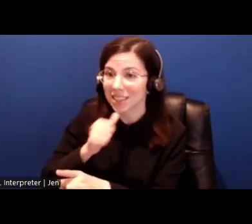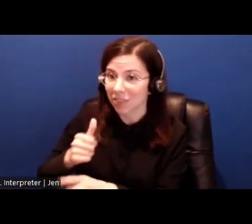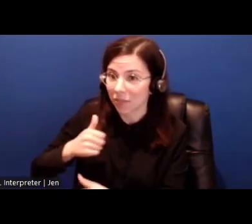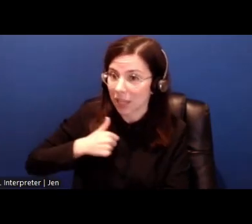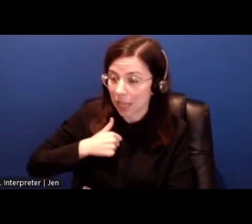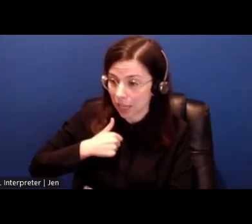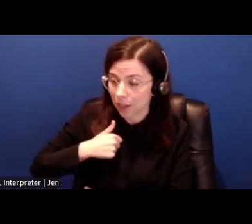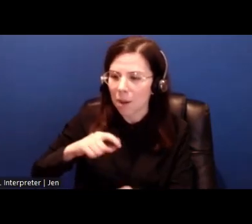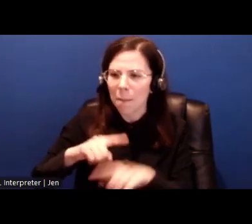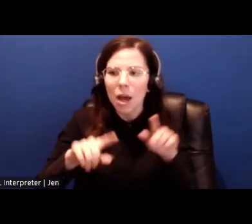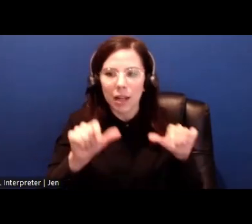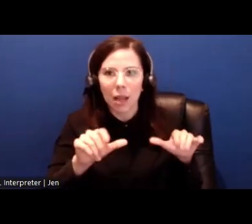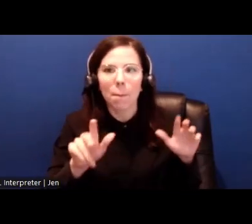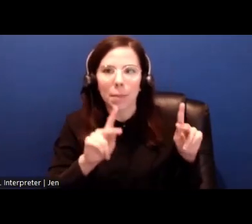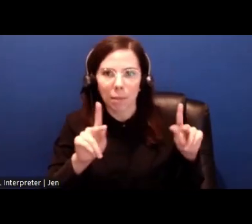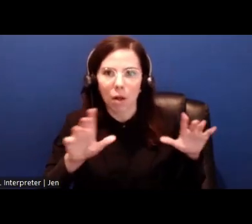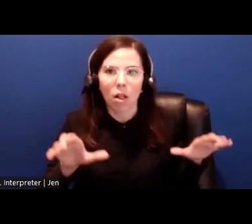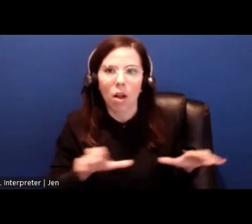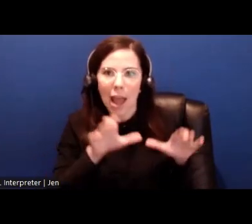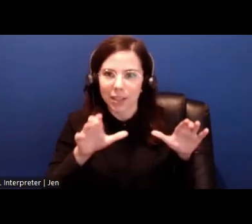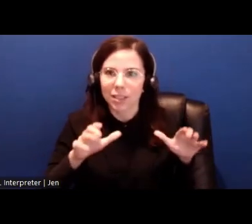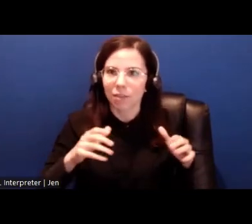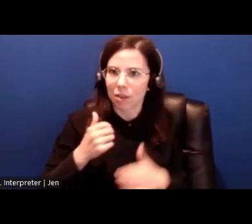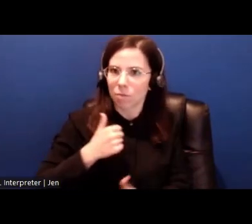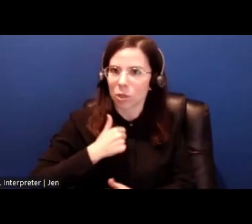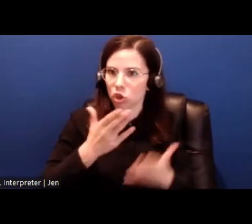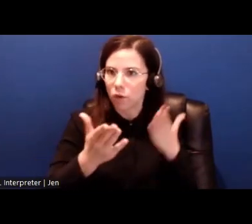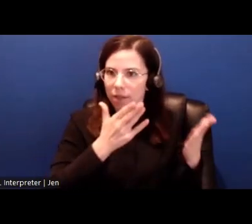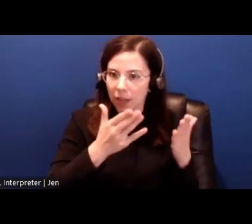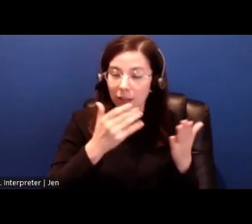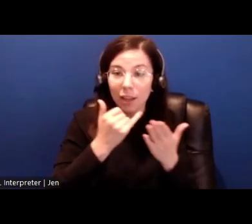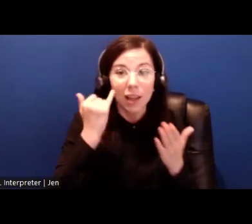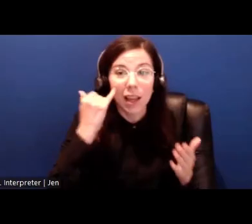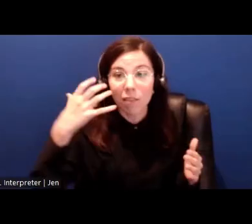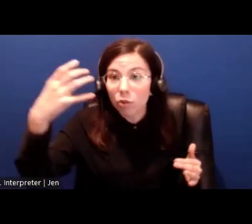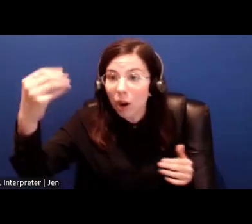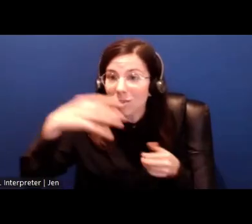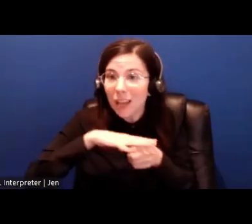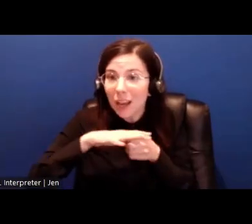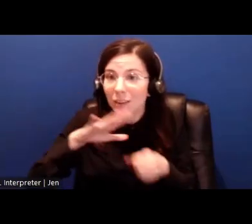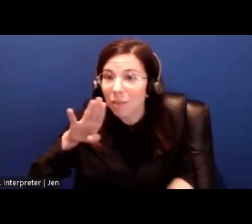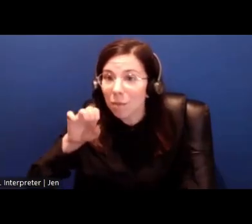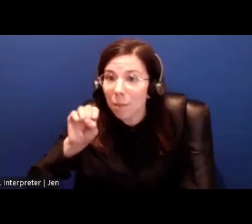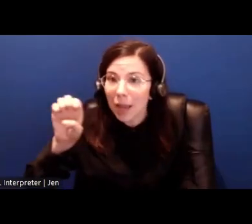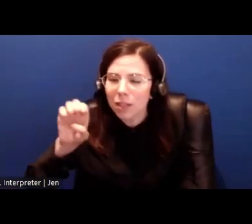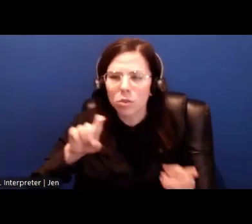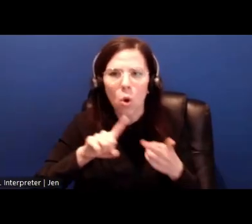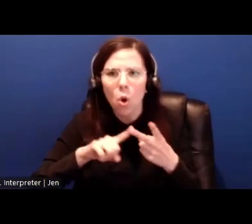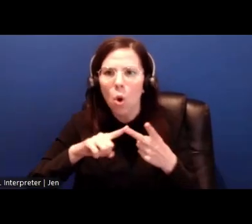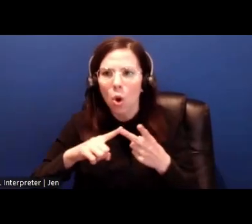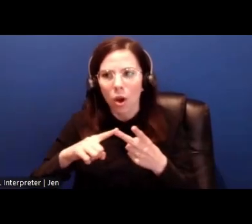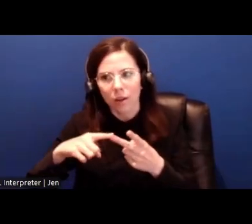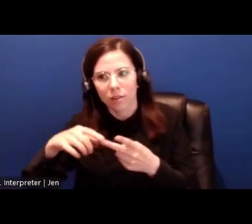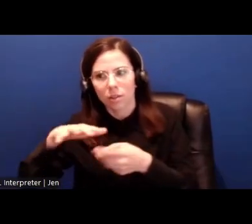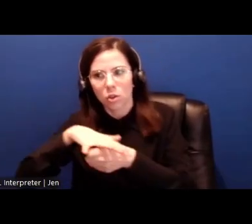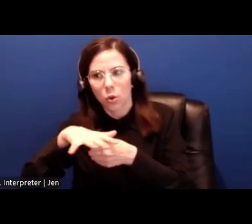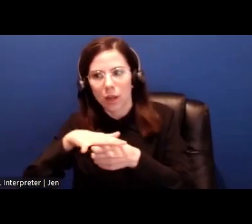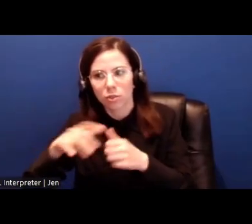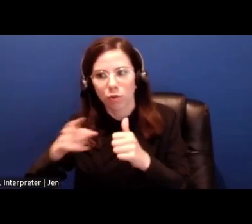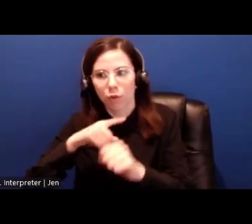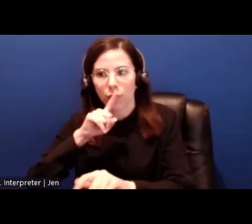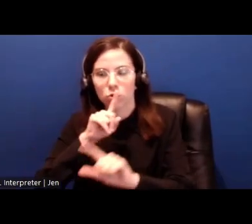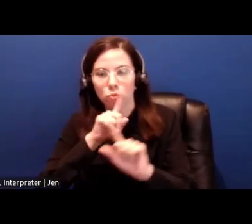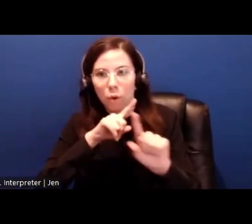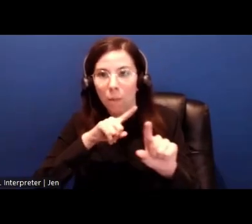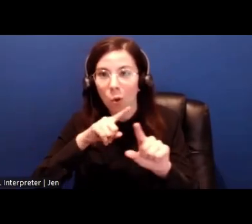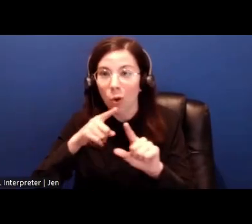in active duty. For example, if they are outside of their base or they are in a location where the first report comes